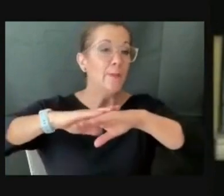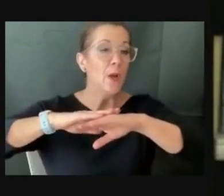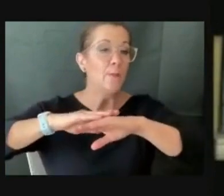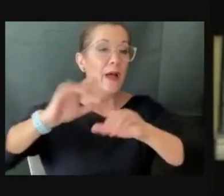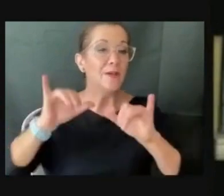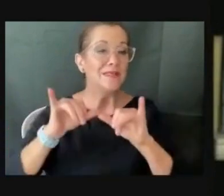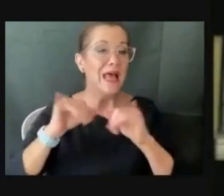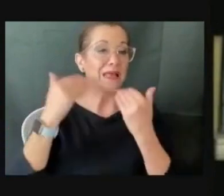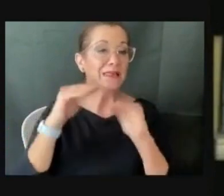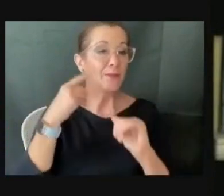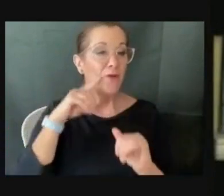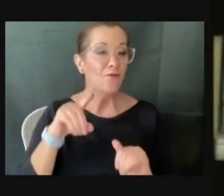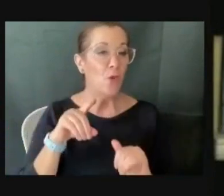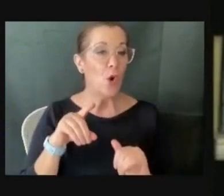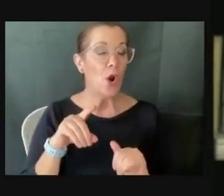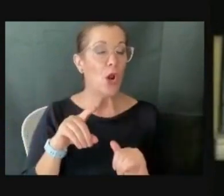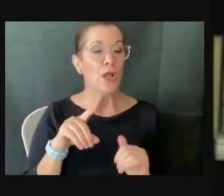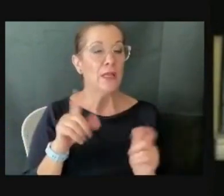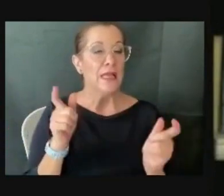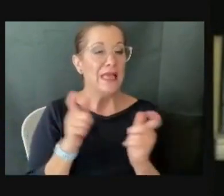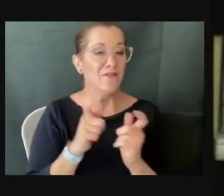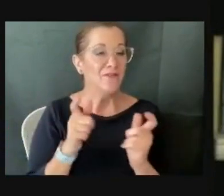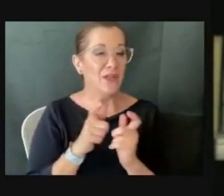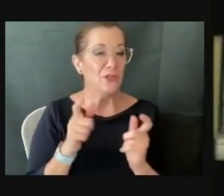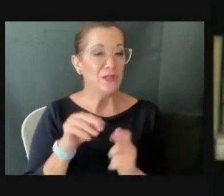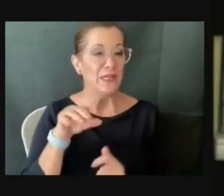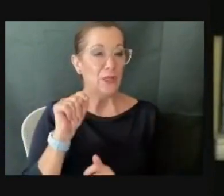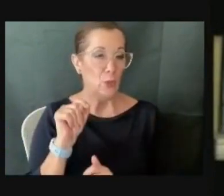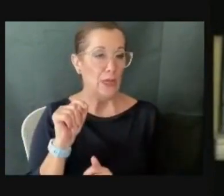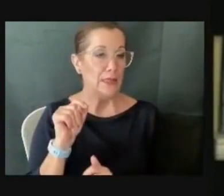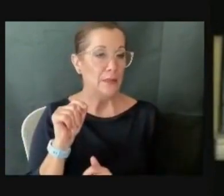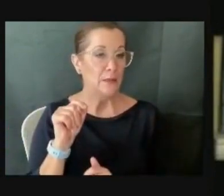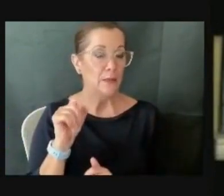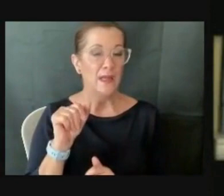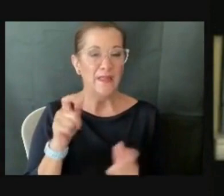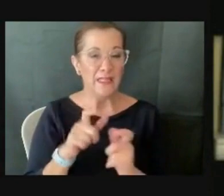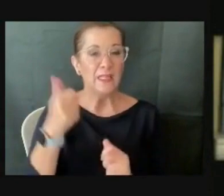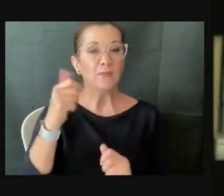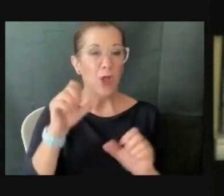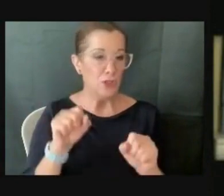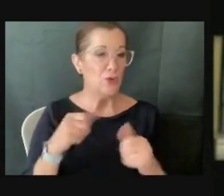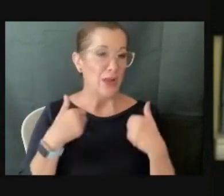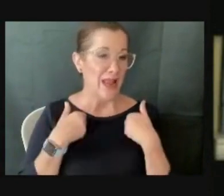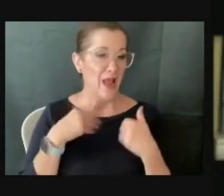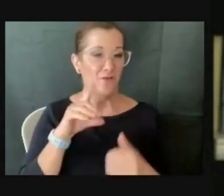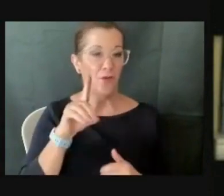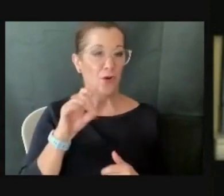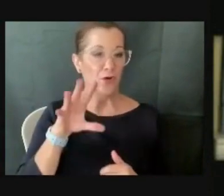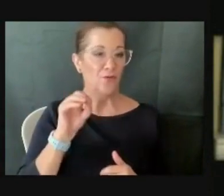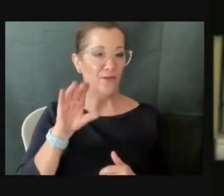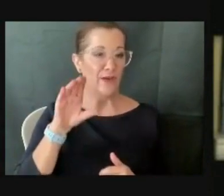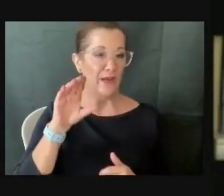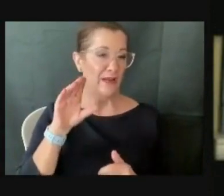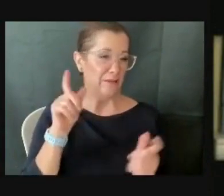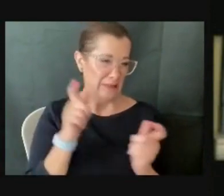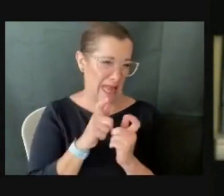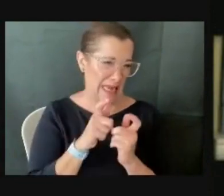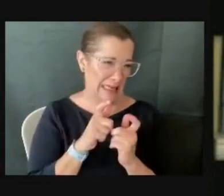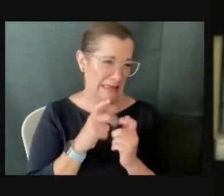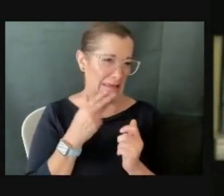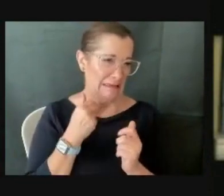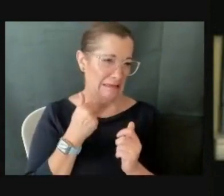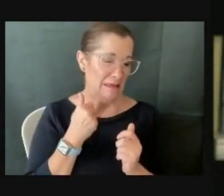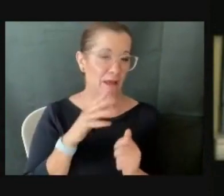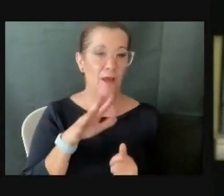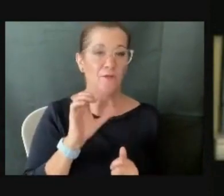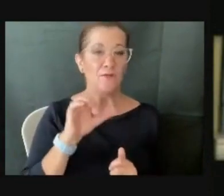limit for an efficiency unit ADU or JADU. So that's basically the smallest that you can go. It's pretty tiny. 500 square feet